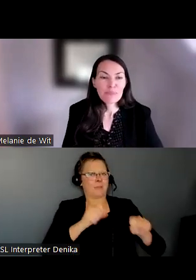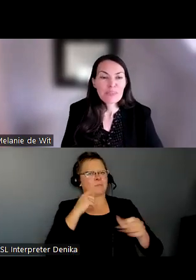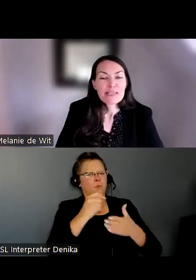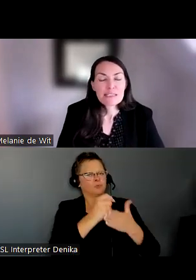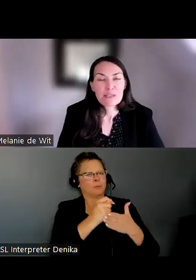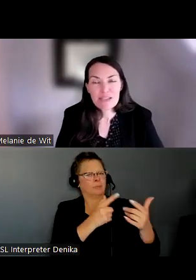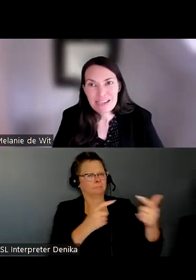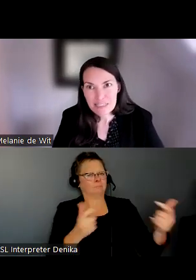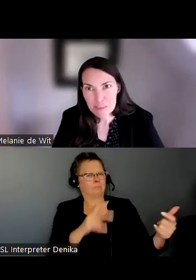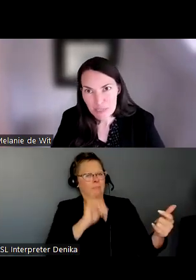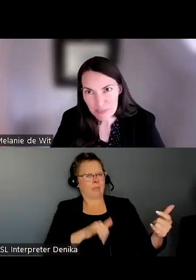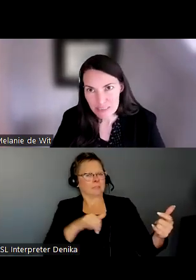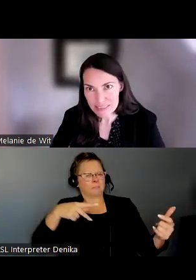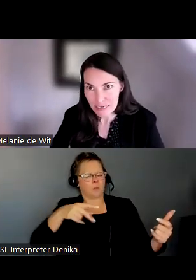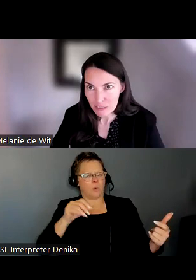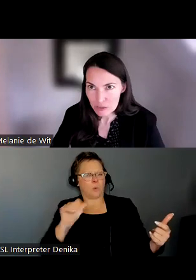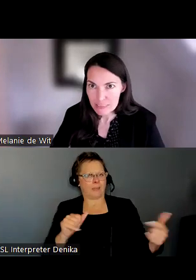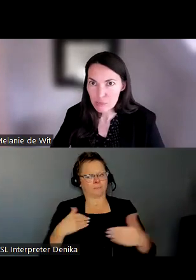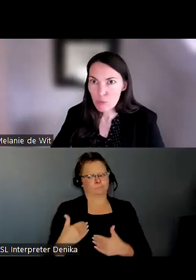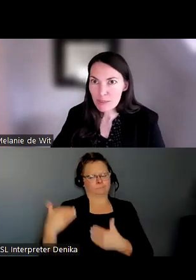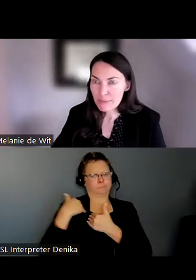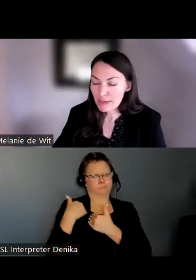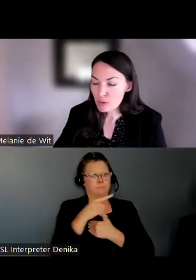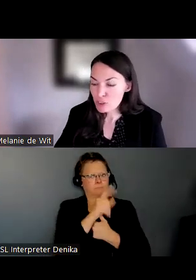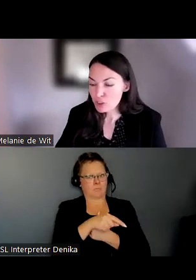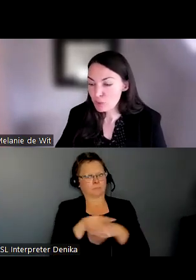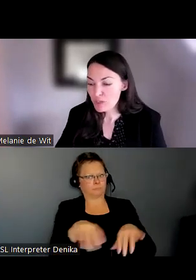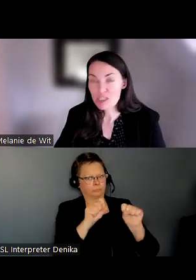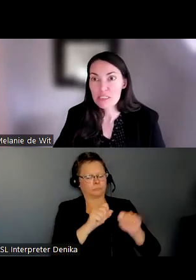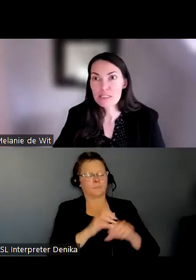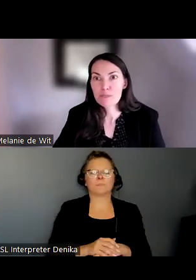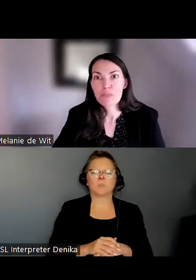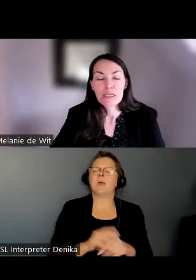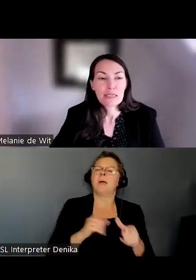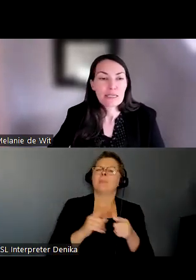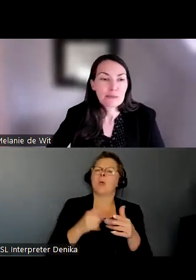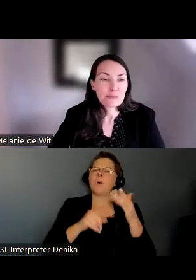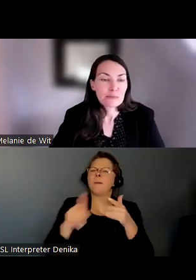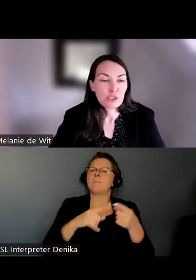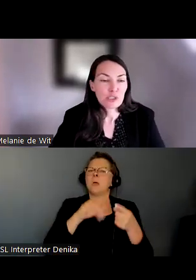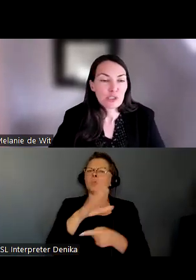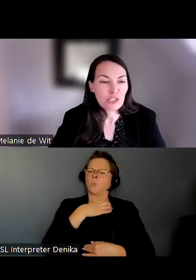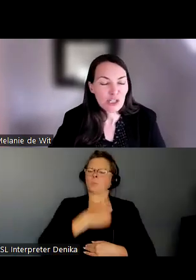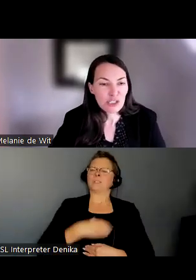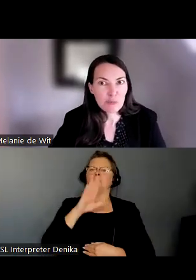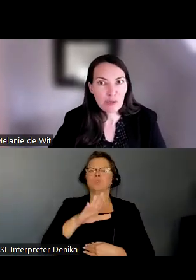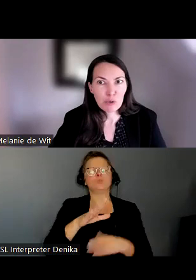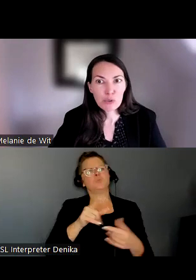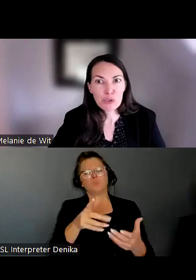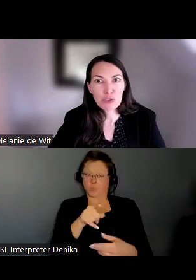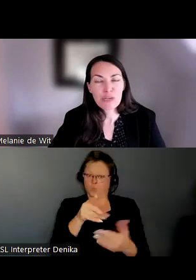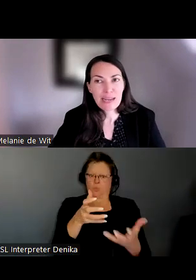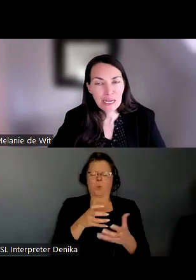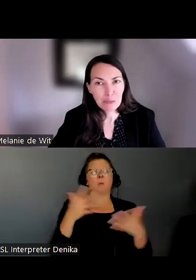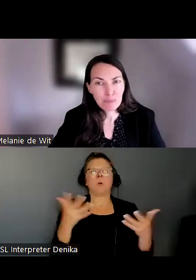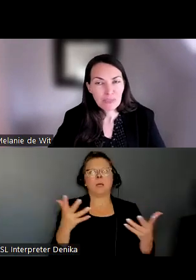decision. So the next big piece to tackle is, what about your wishes? So it's not just about who